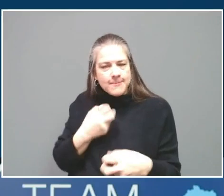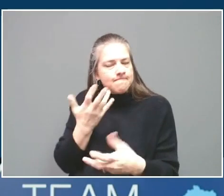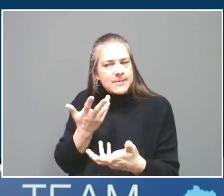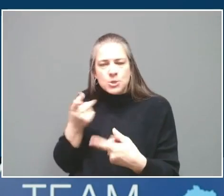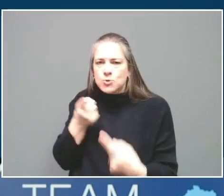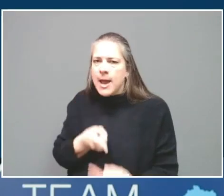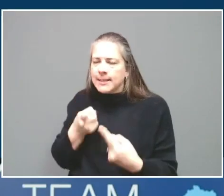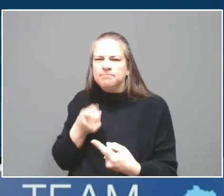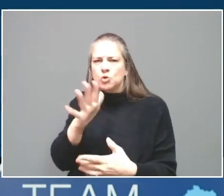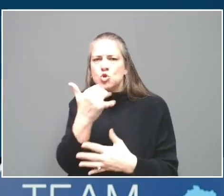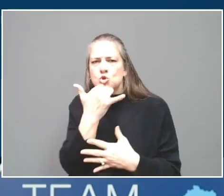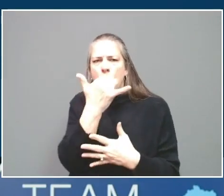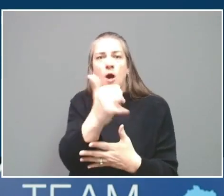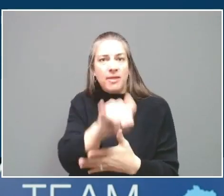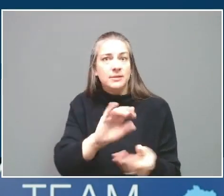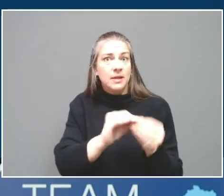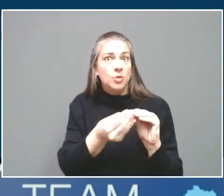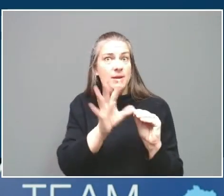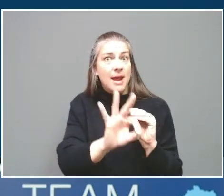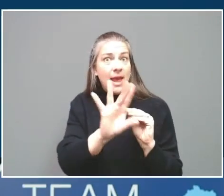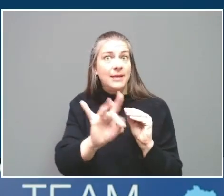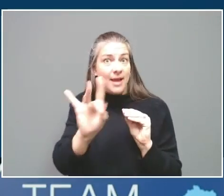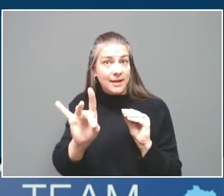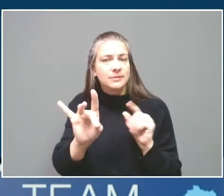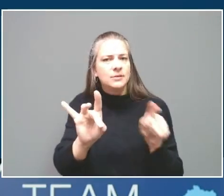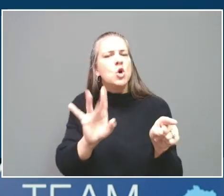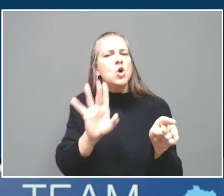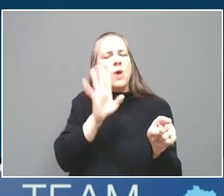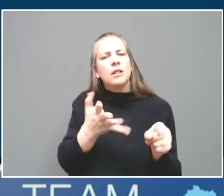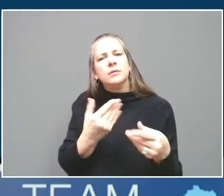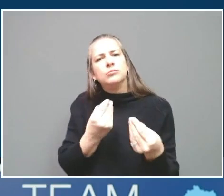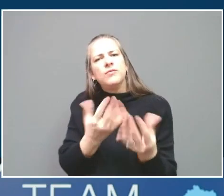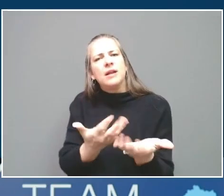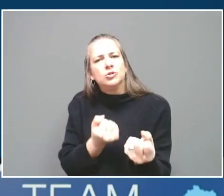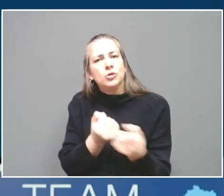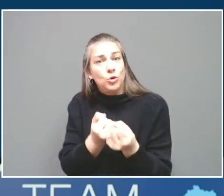be connected to someone who can help provide some support to you. Okay.